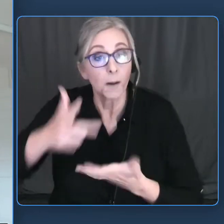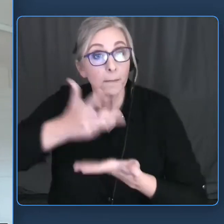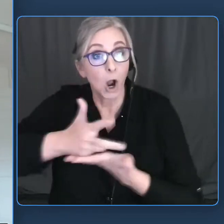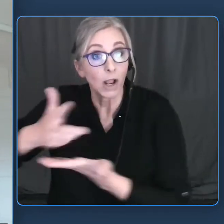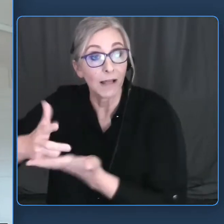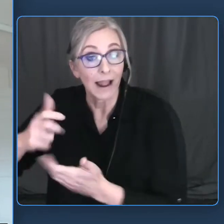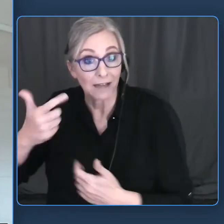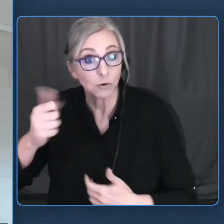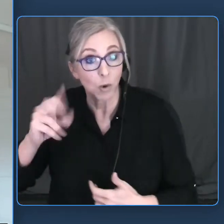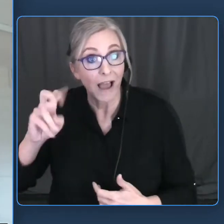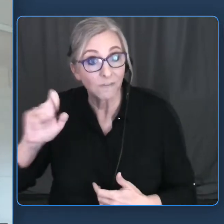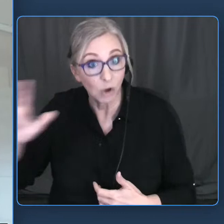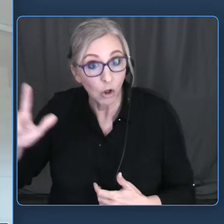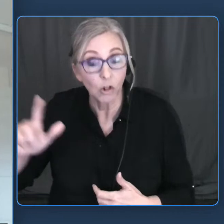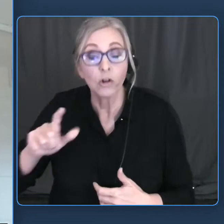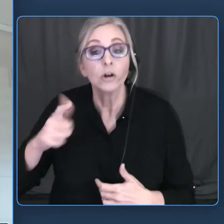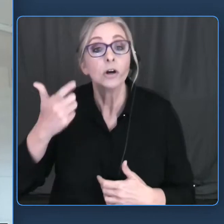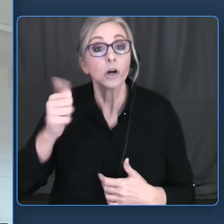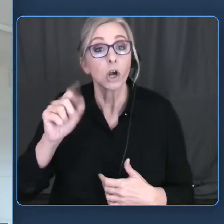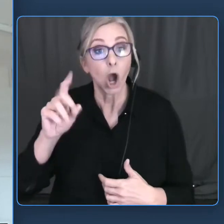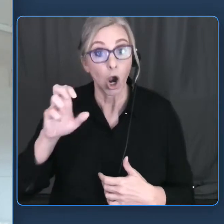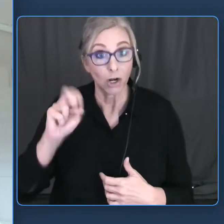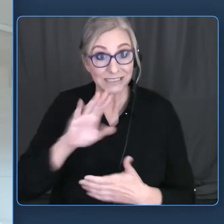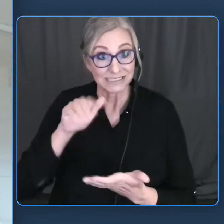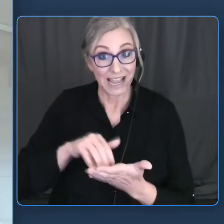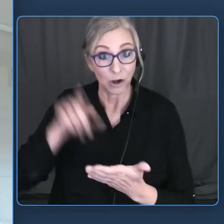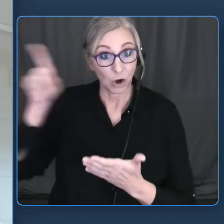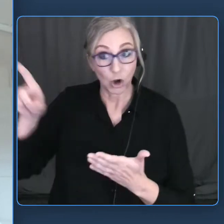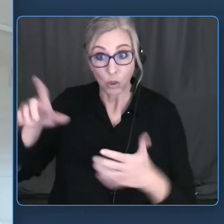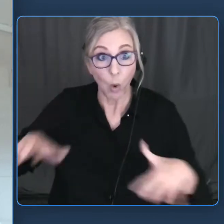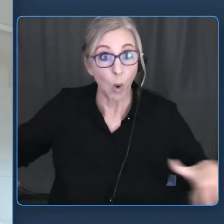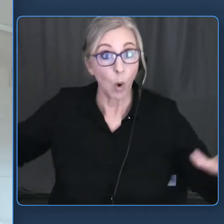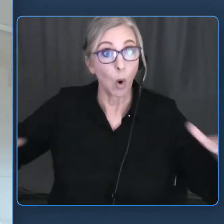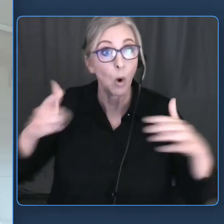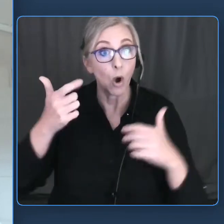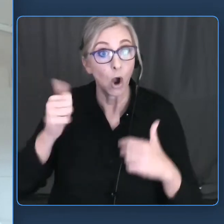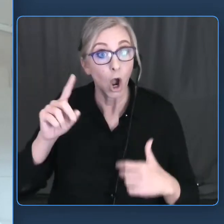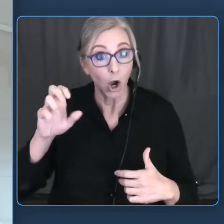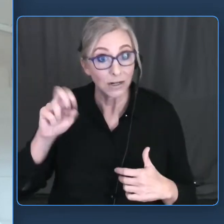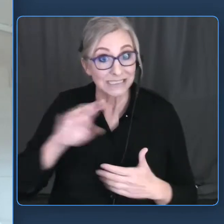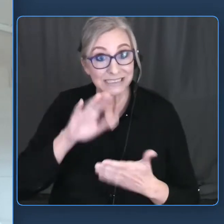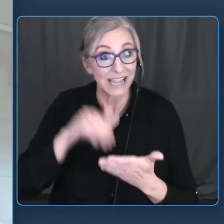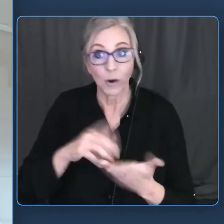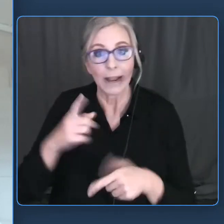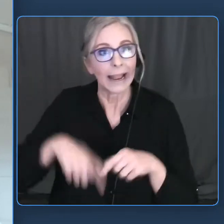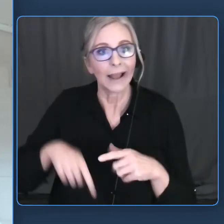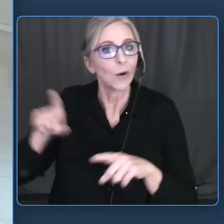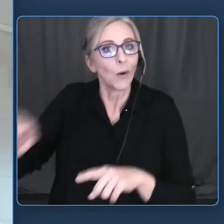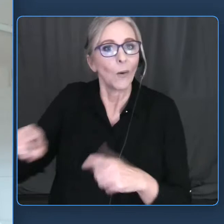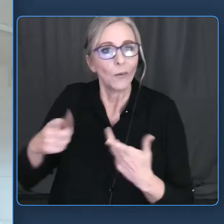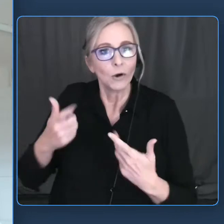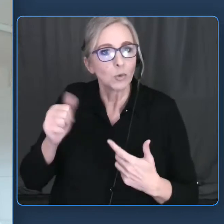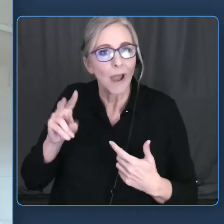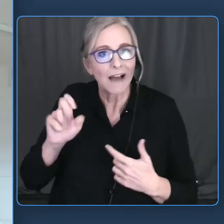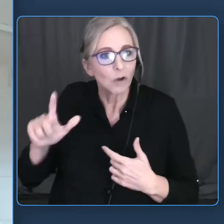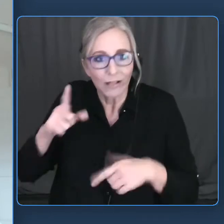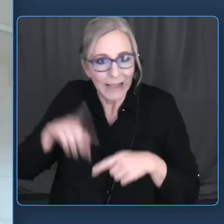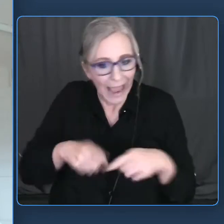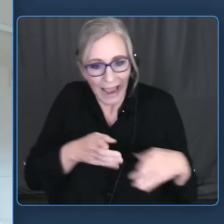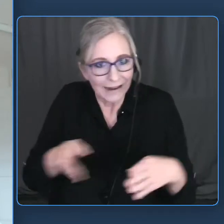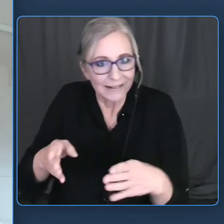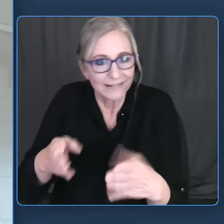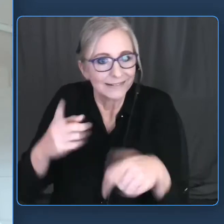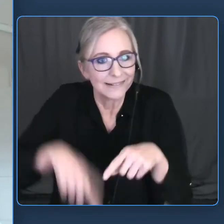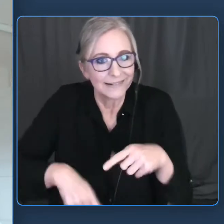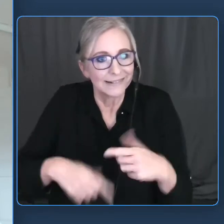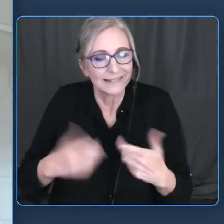I have a garden center down the road from me. The whole garden center is all gravel. So I literally can't navigate